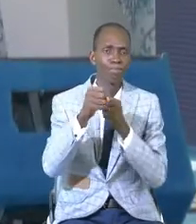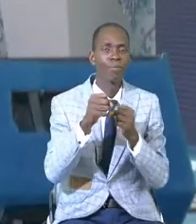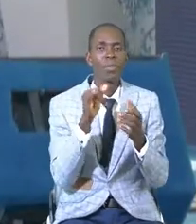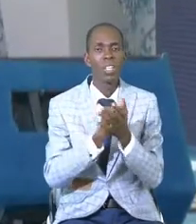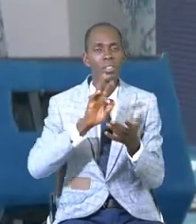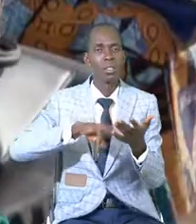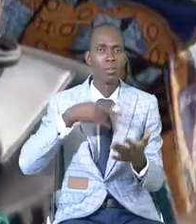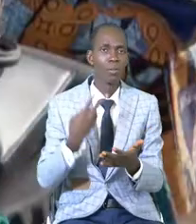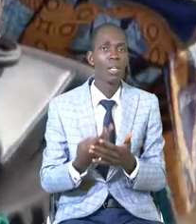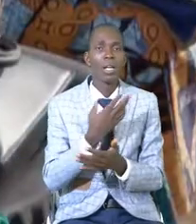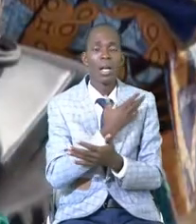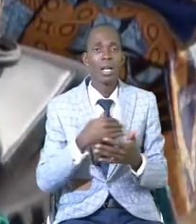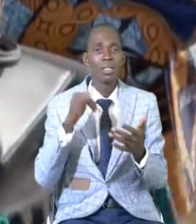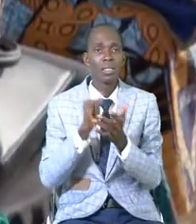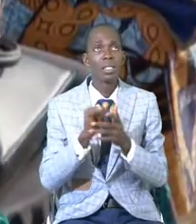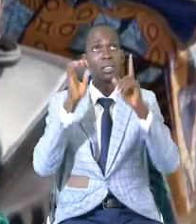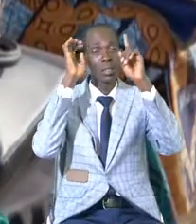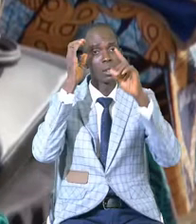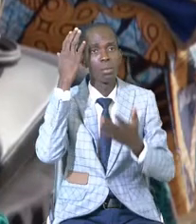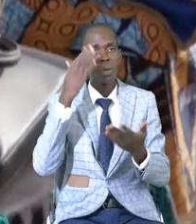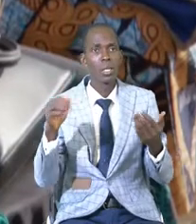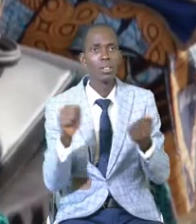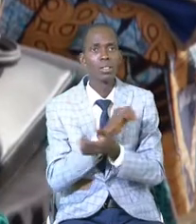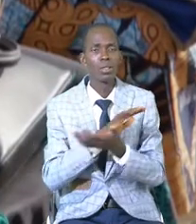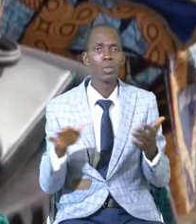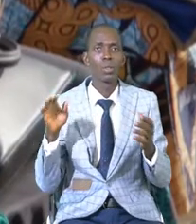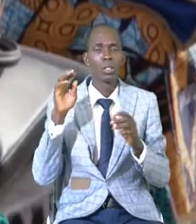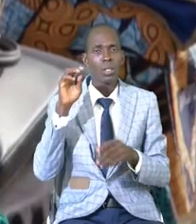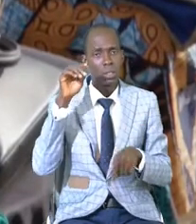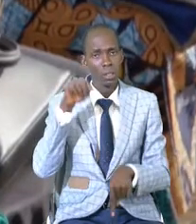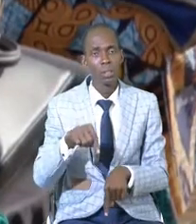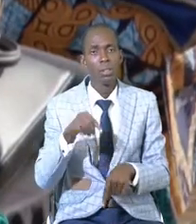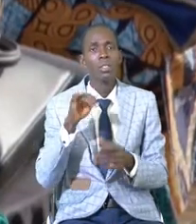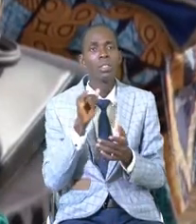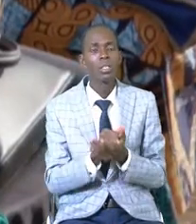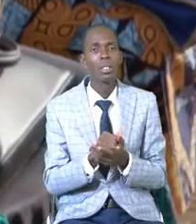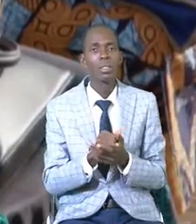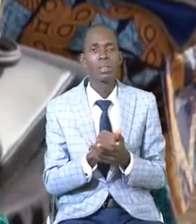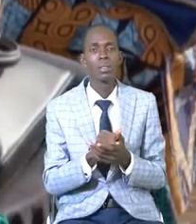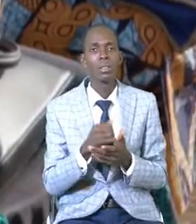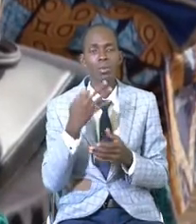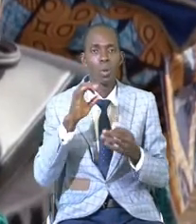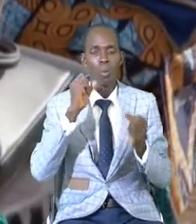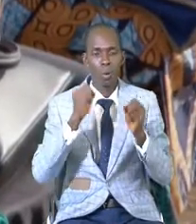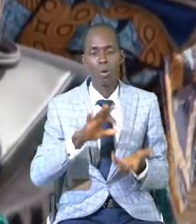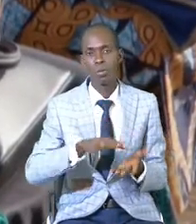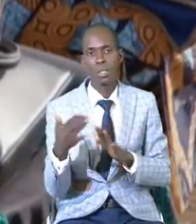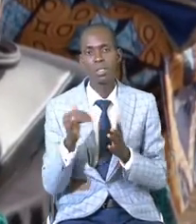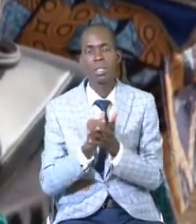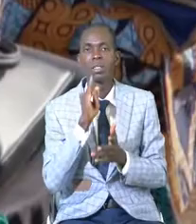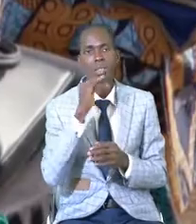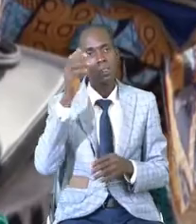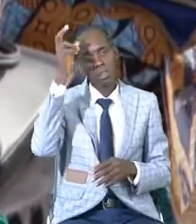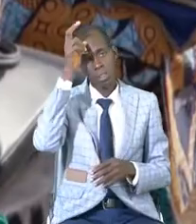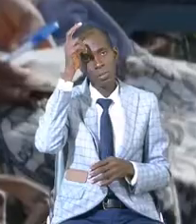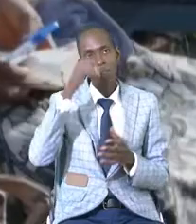him that had the power of death, that is the devil. Destroyed in your life.